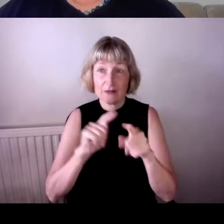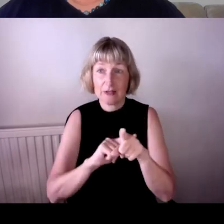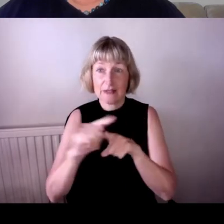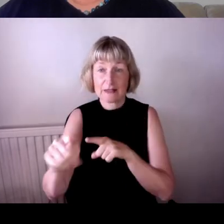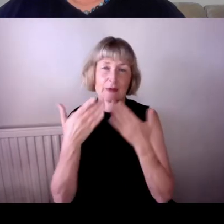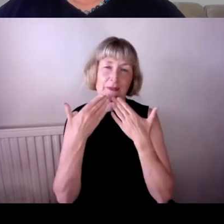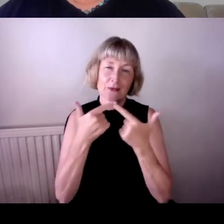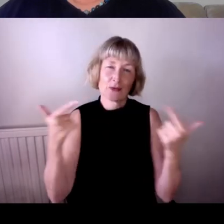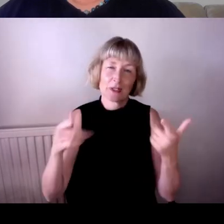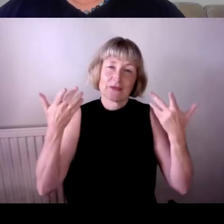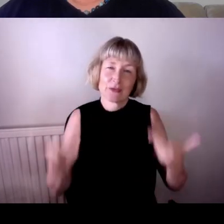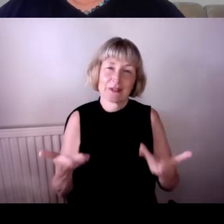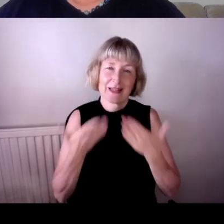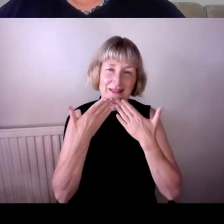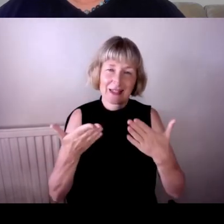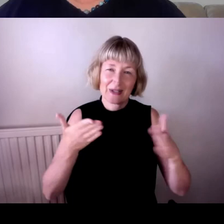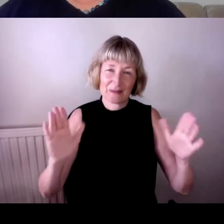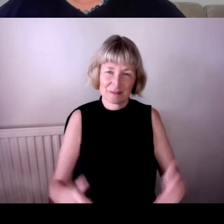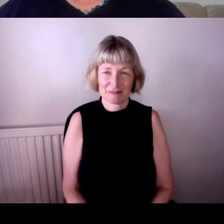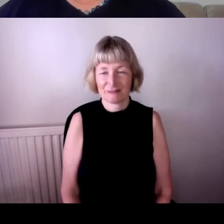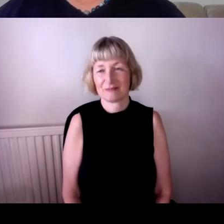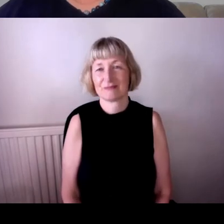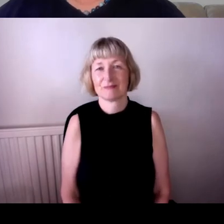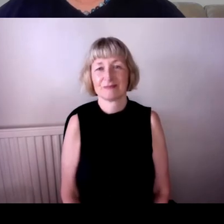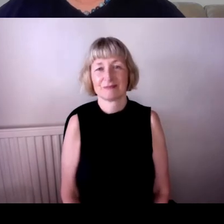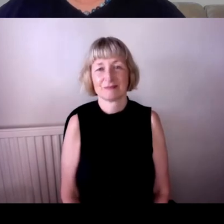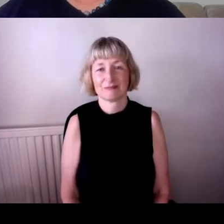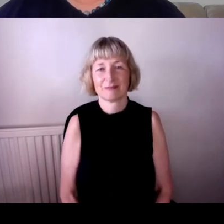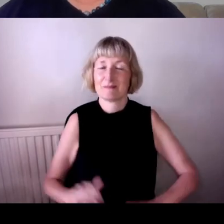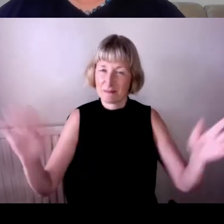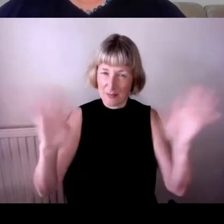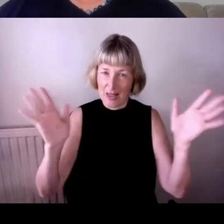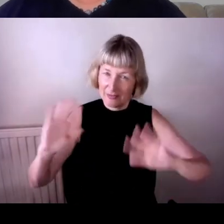again for today. Lovely to see you. Thank you very much, Paul. Bye-bye,